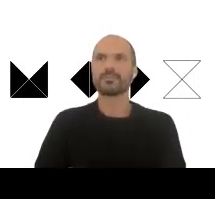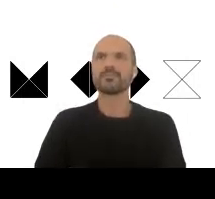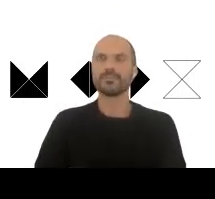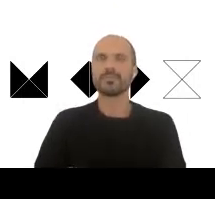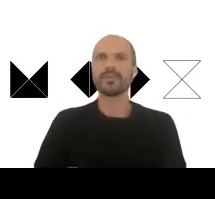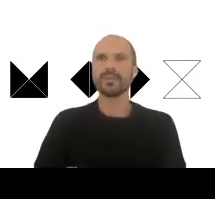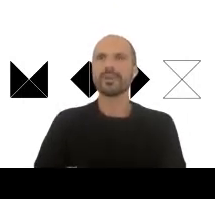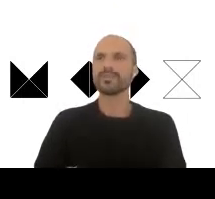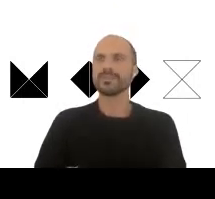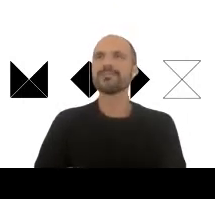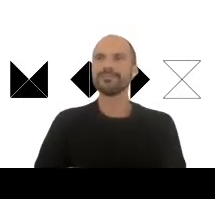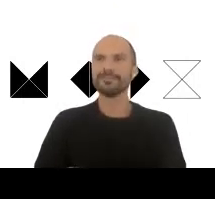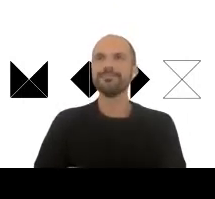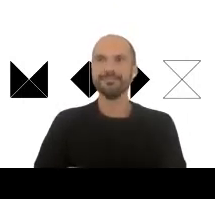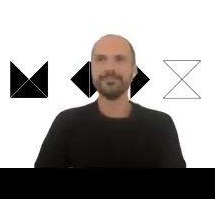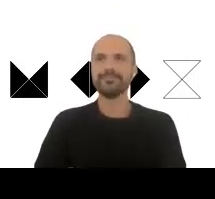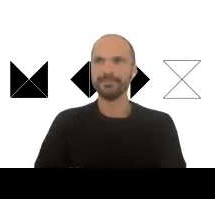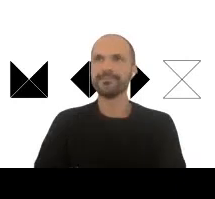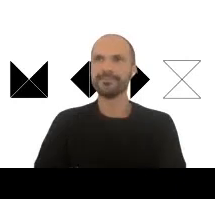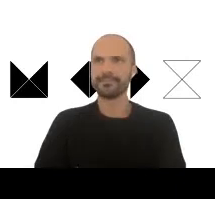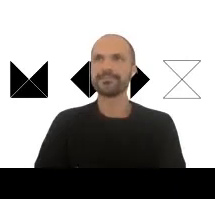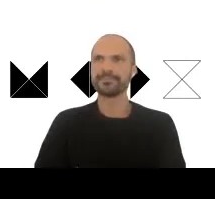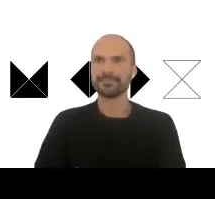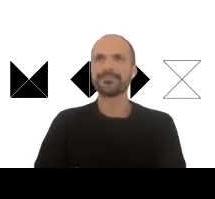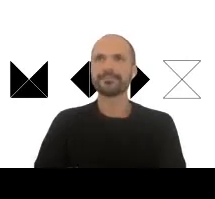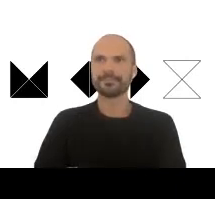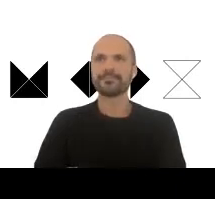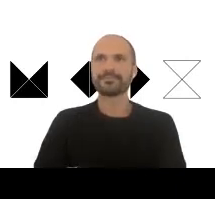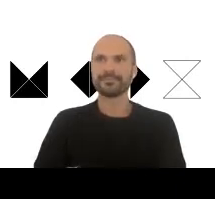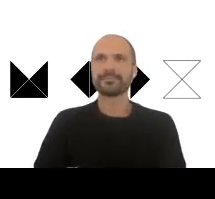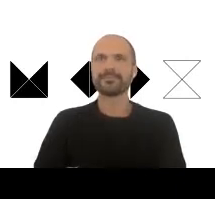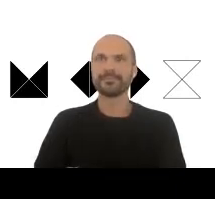to talk about. Yeah.